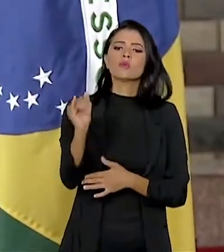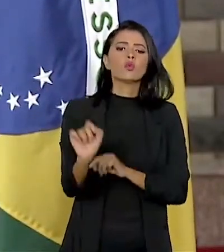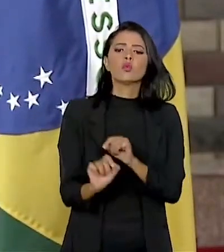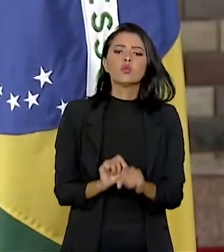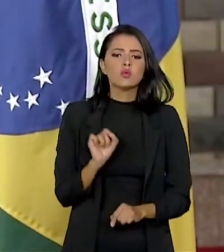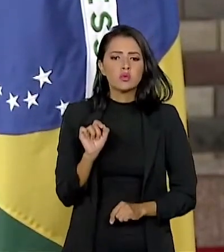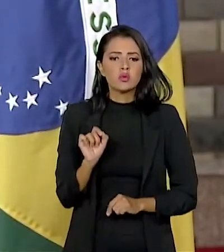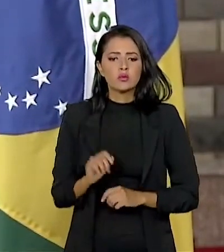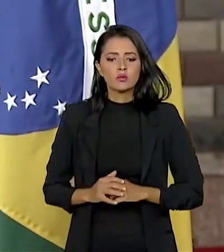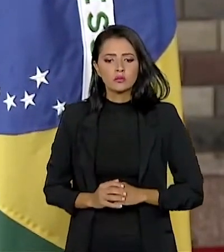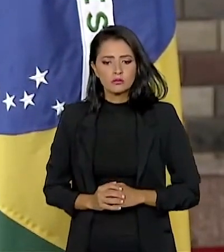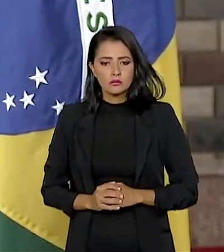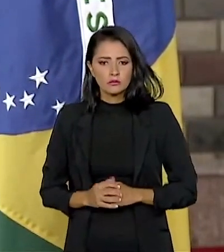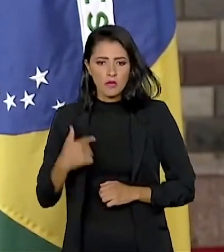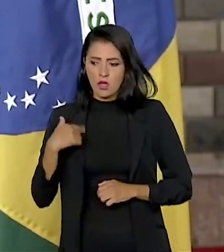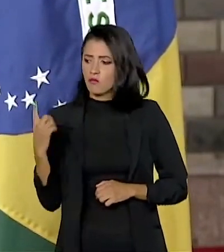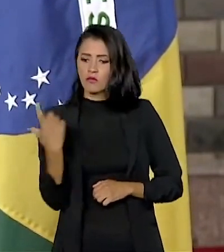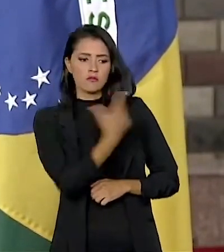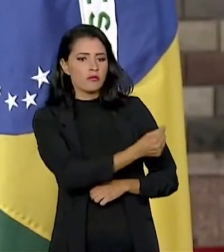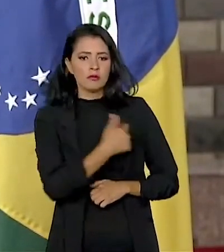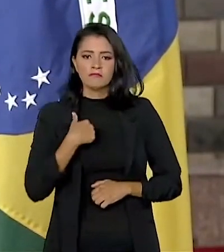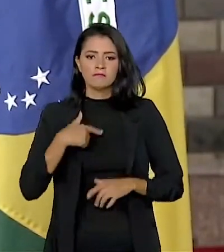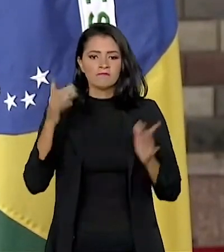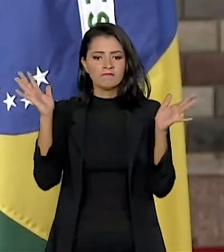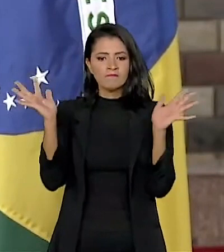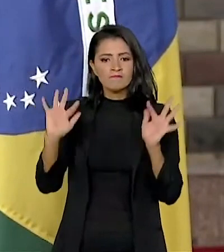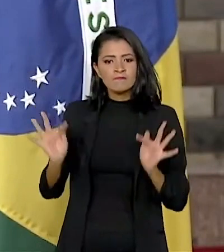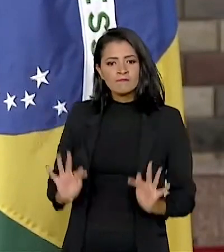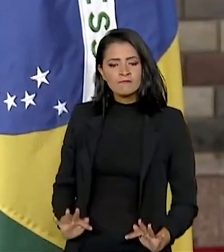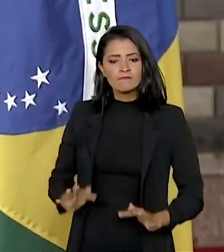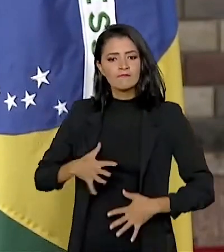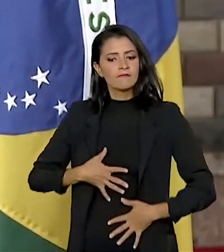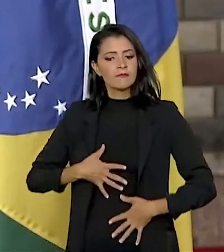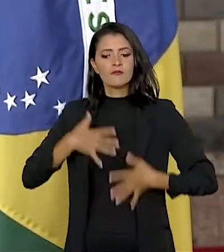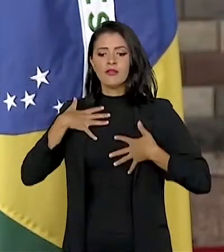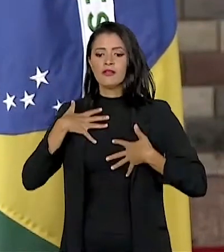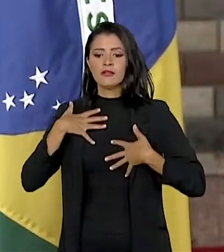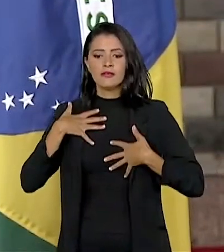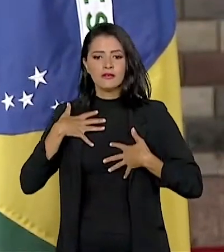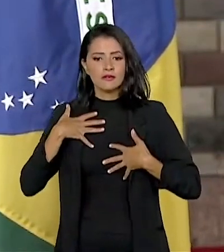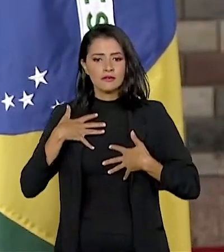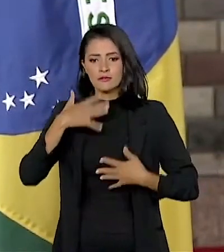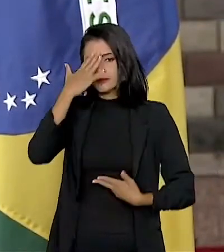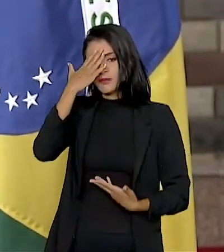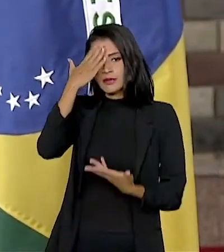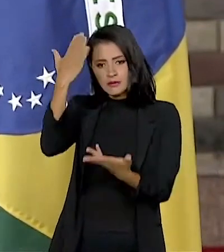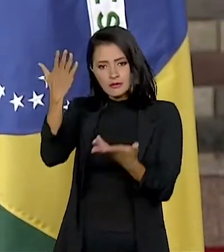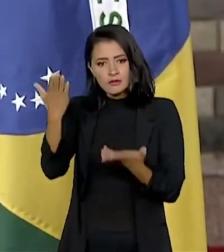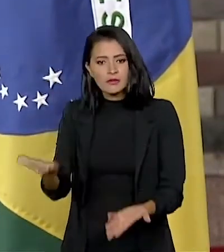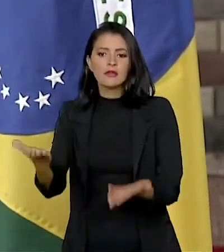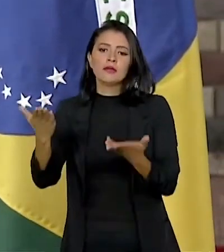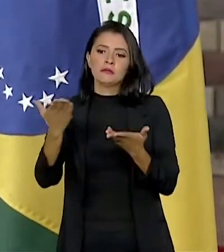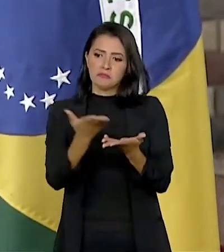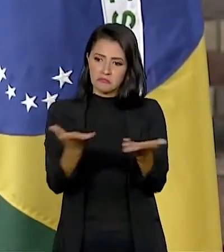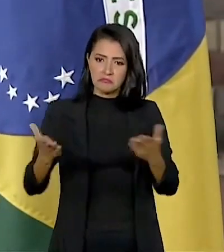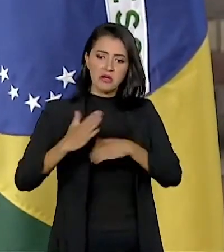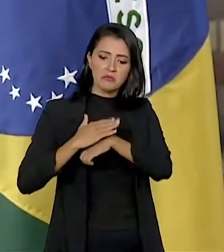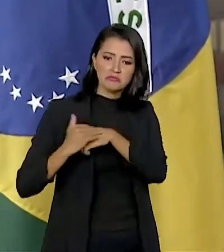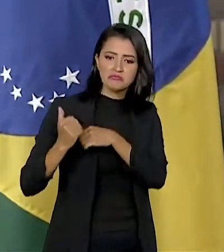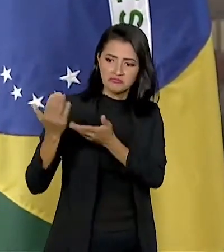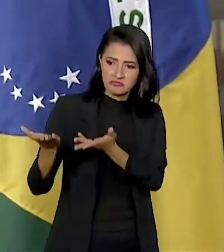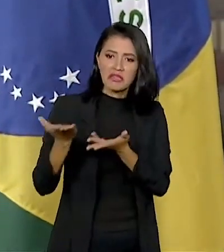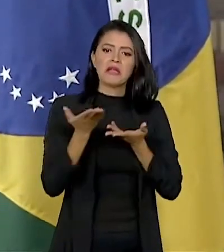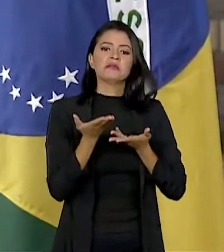like to communicate to you que saio daqui satisfeito, that I leave this country very pleased, agradecido pelo carinho, and